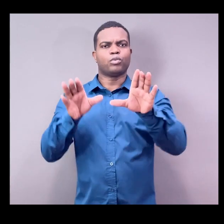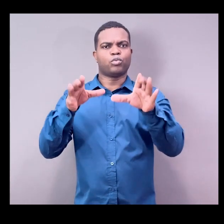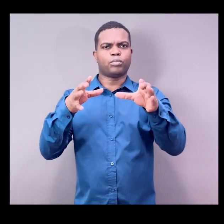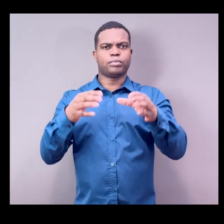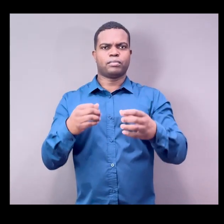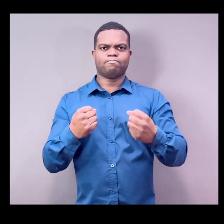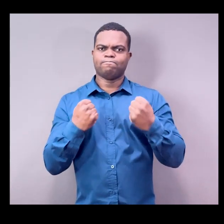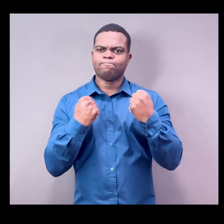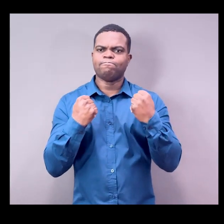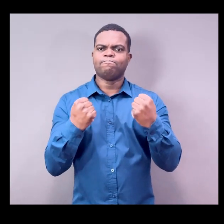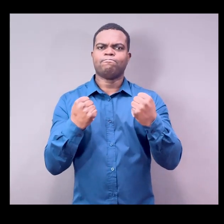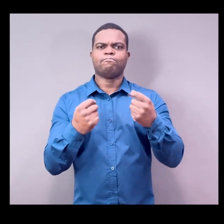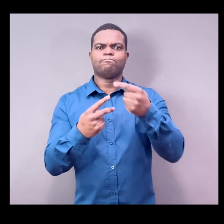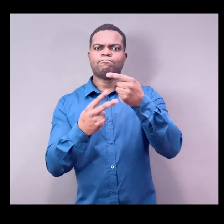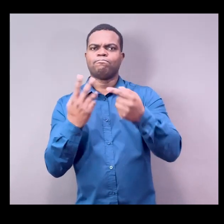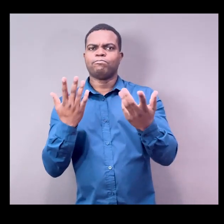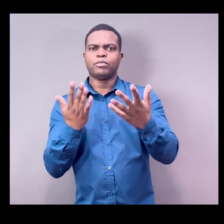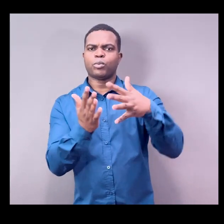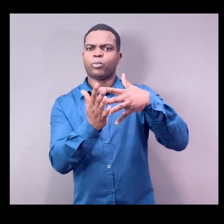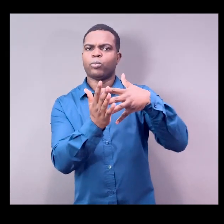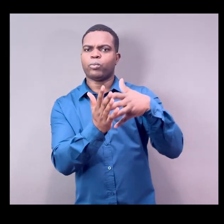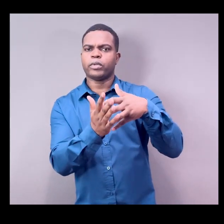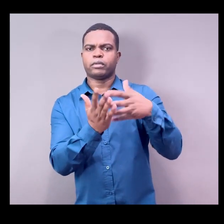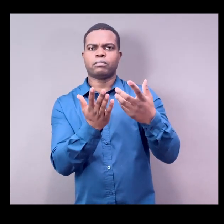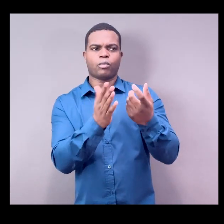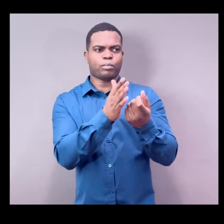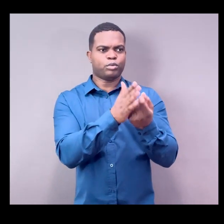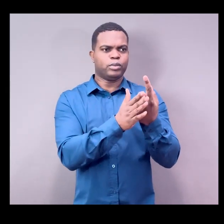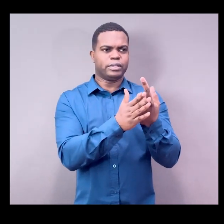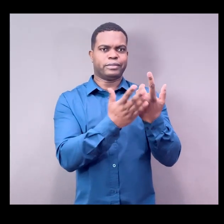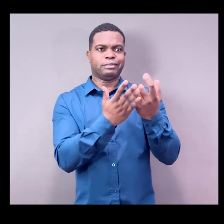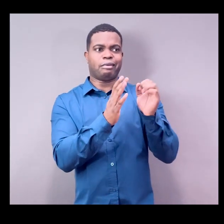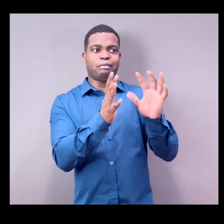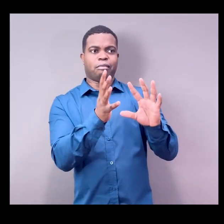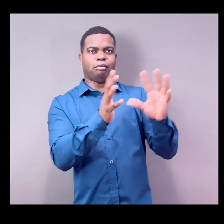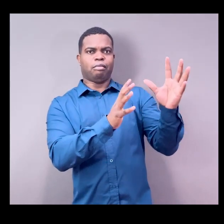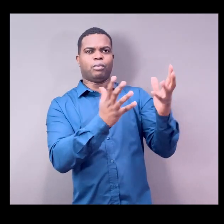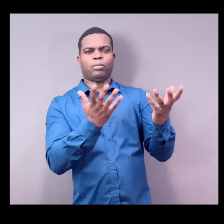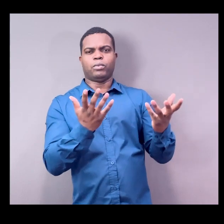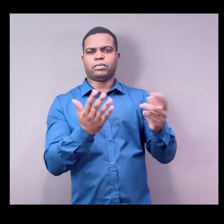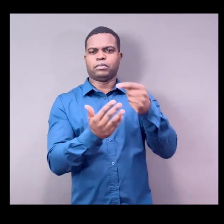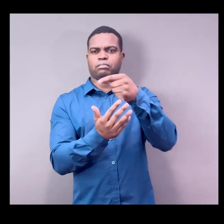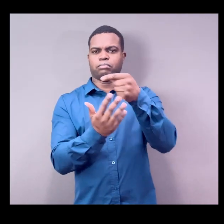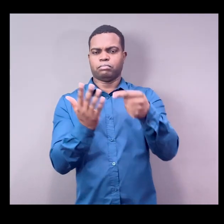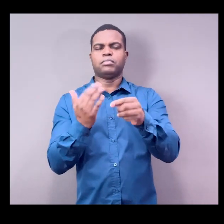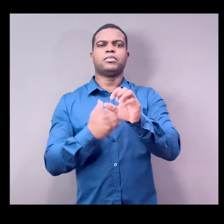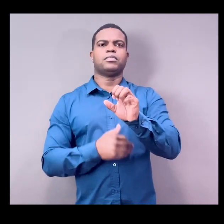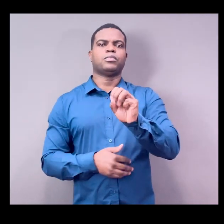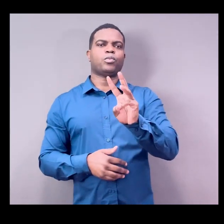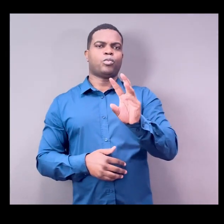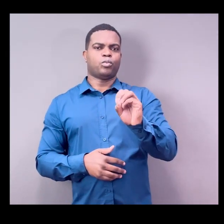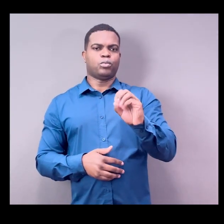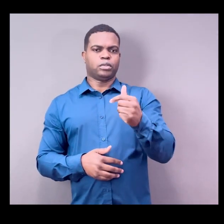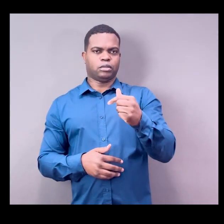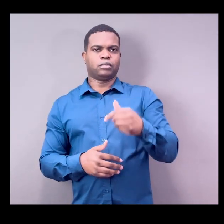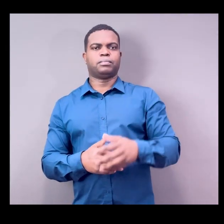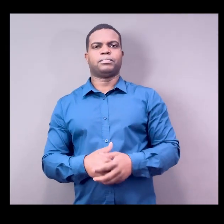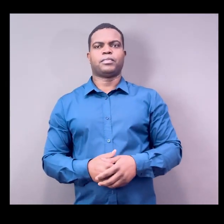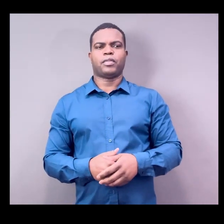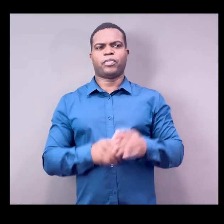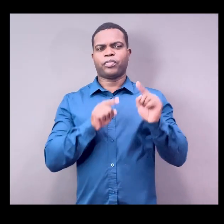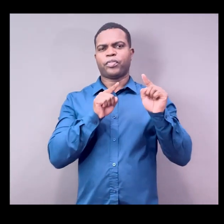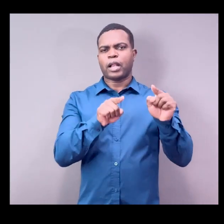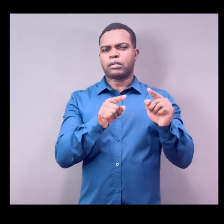strengths, the weakness, the opportunities and threats for that initiative. You need